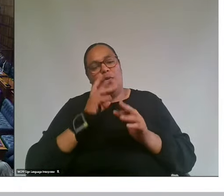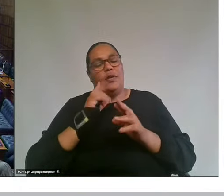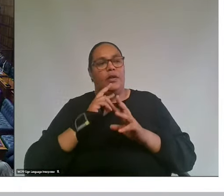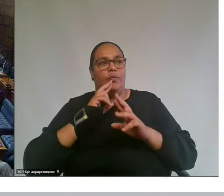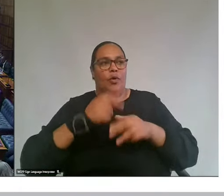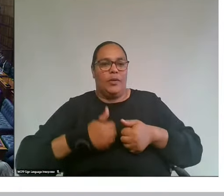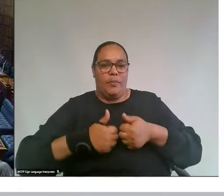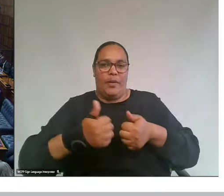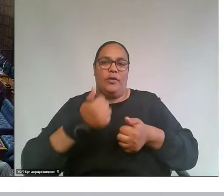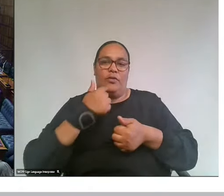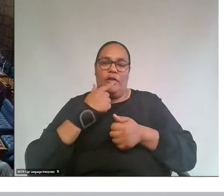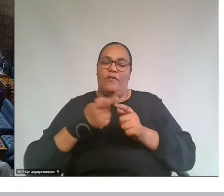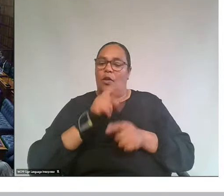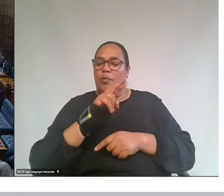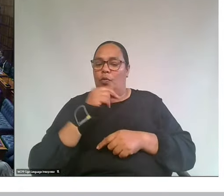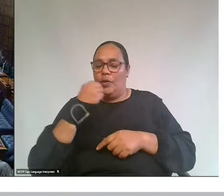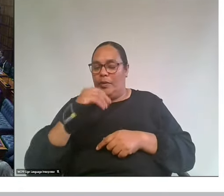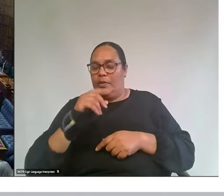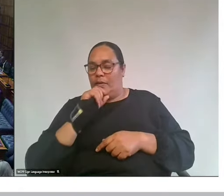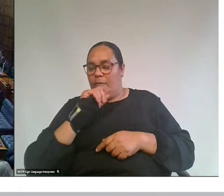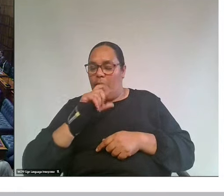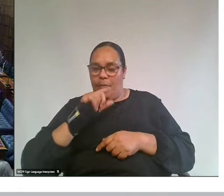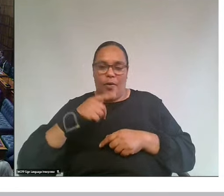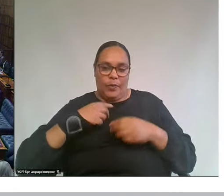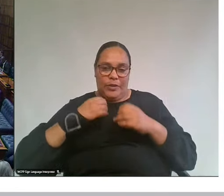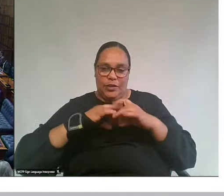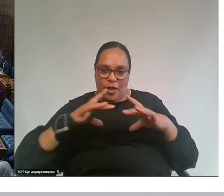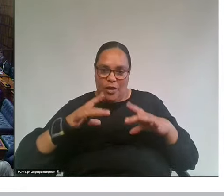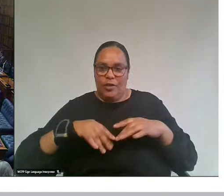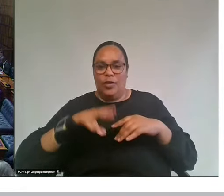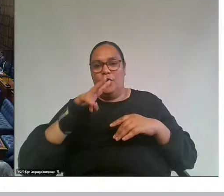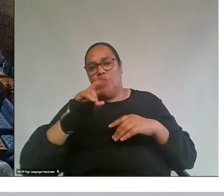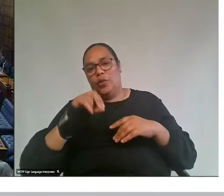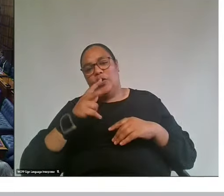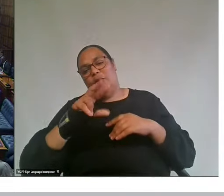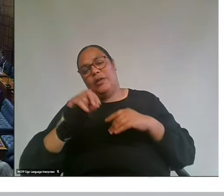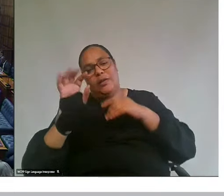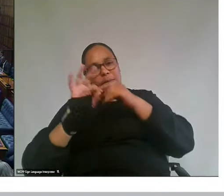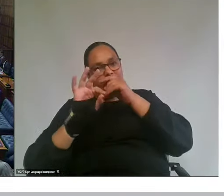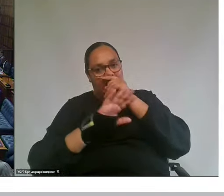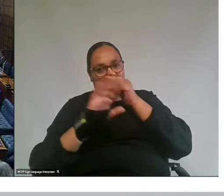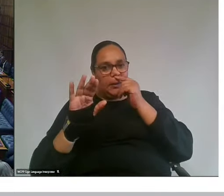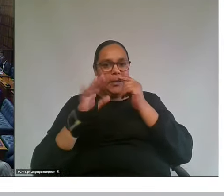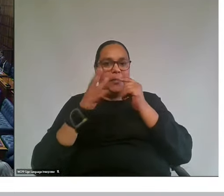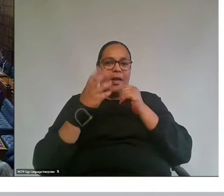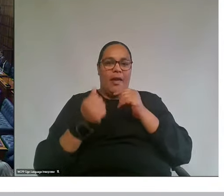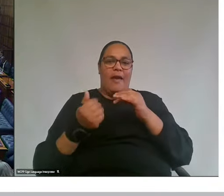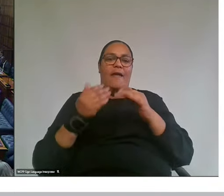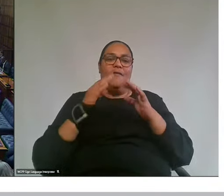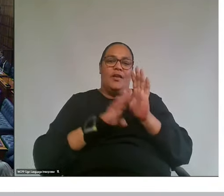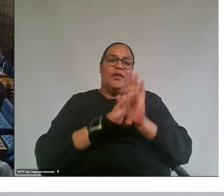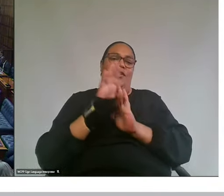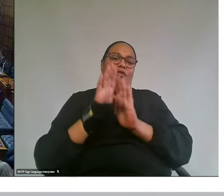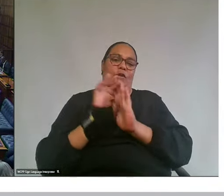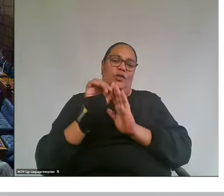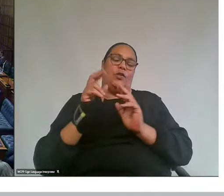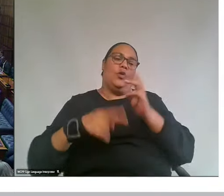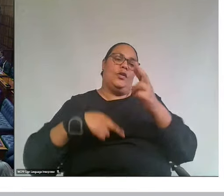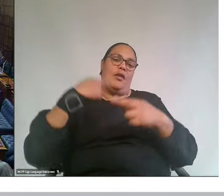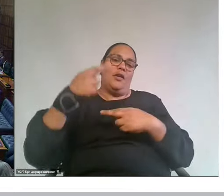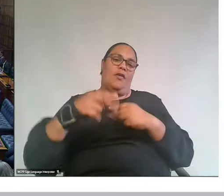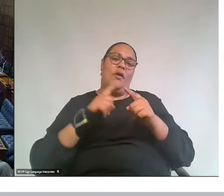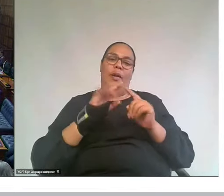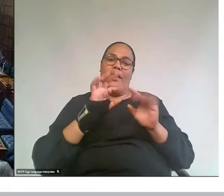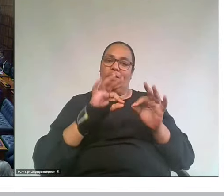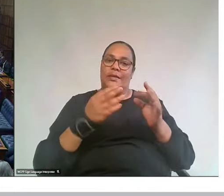say of the 20 business that we've started u 20 or 80% of them have have actually increase their turnover but we would